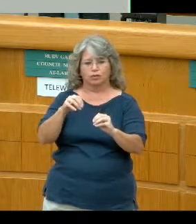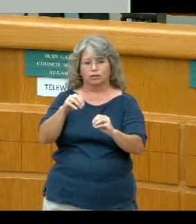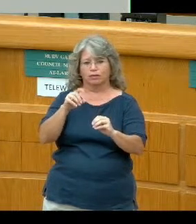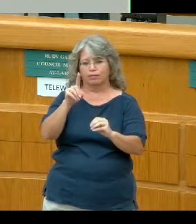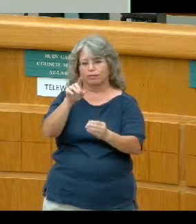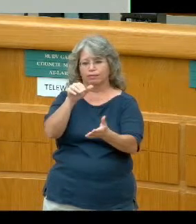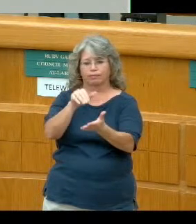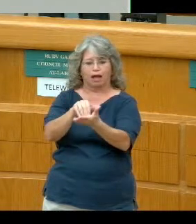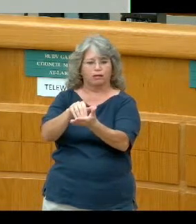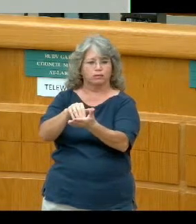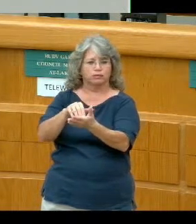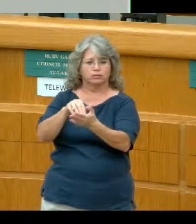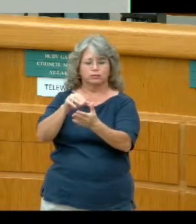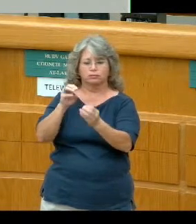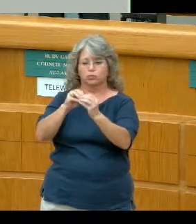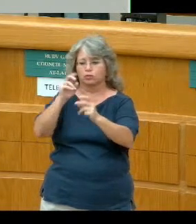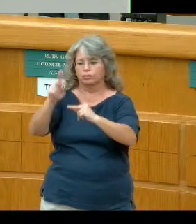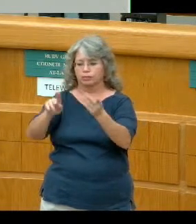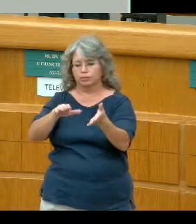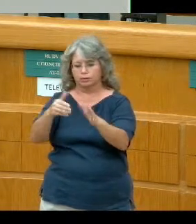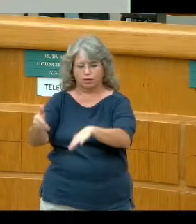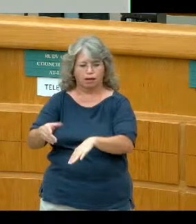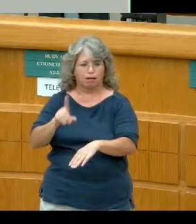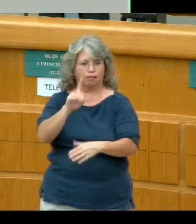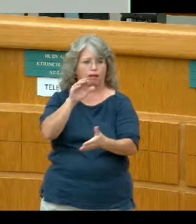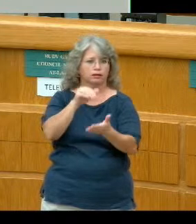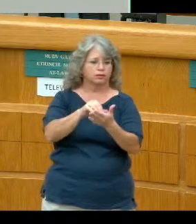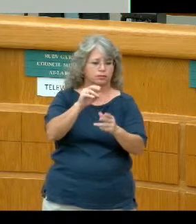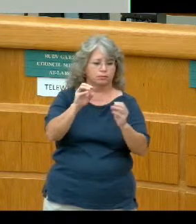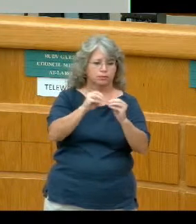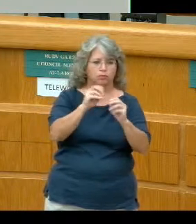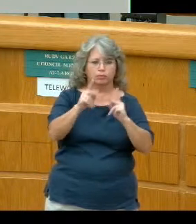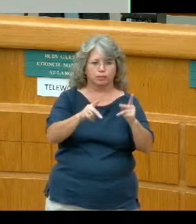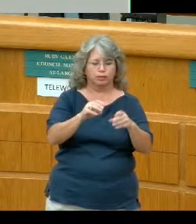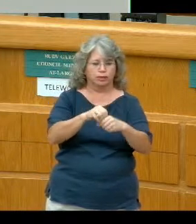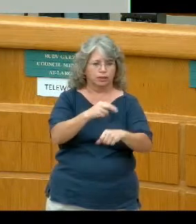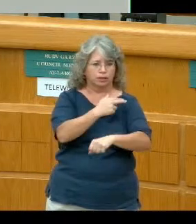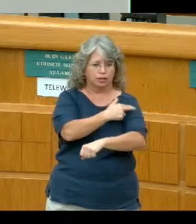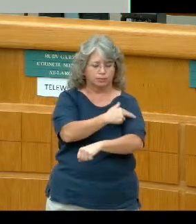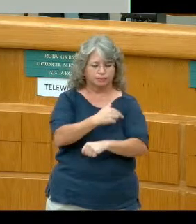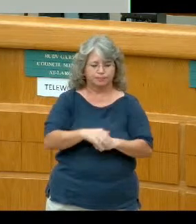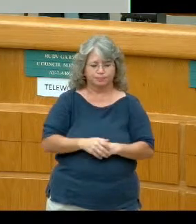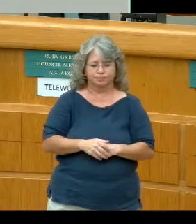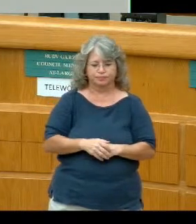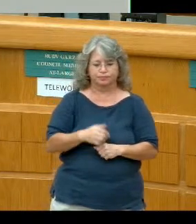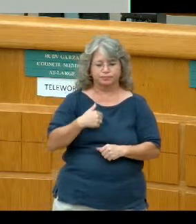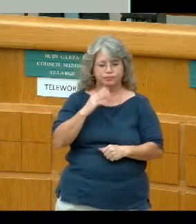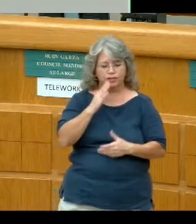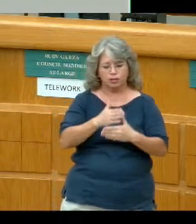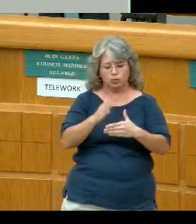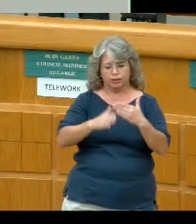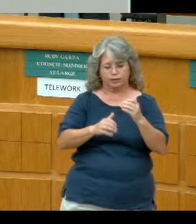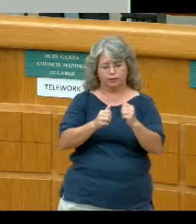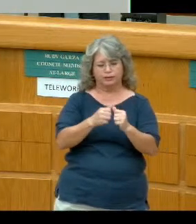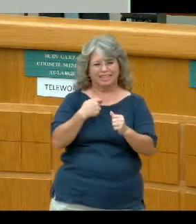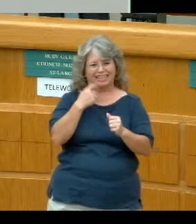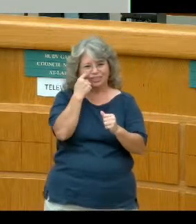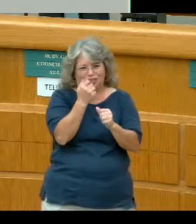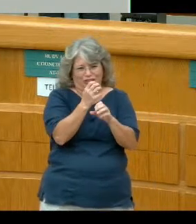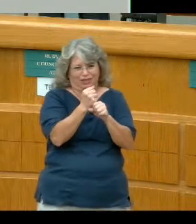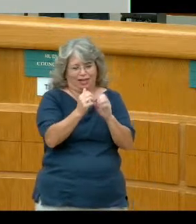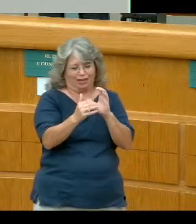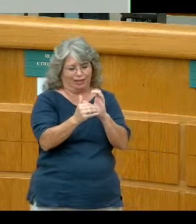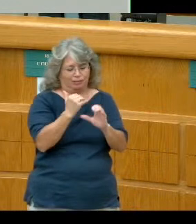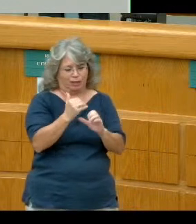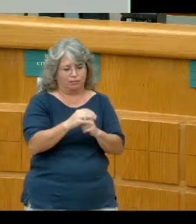batch of thousands of people going to the hospital. And I'll end with, I got an email right before I presented here